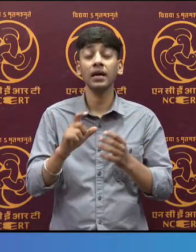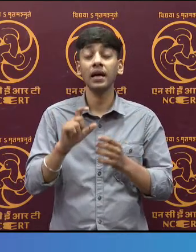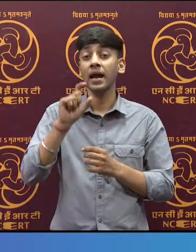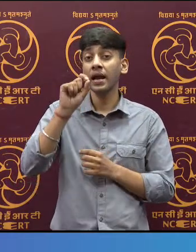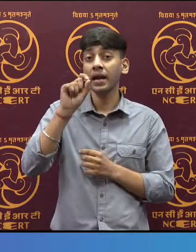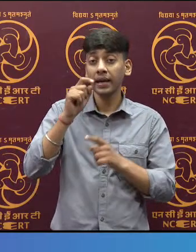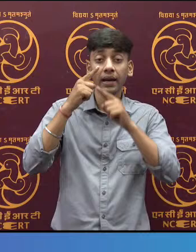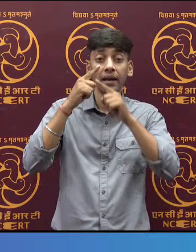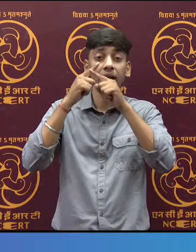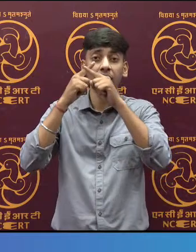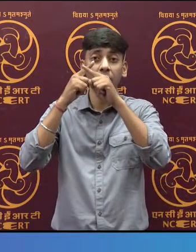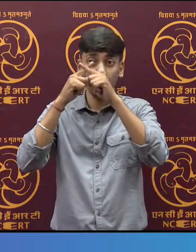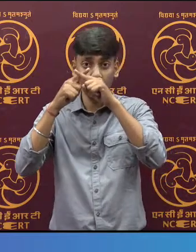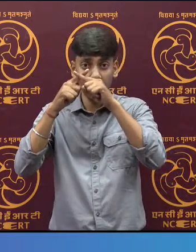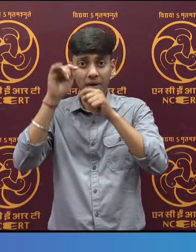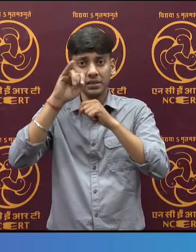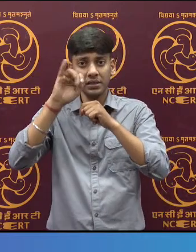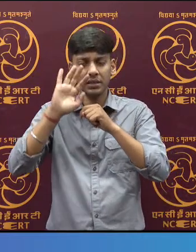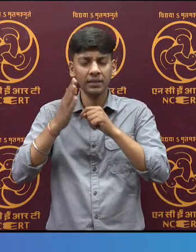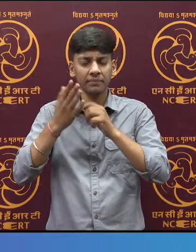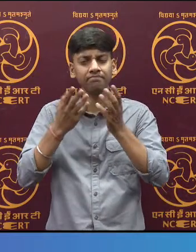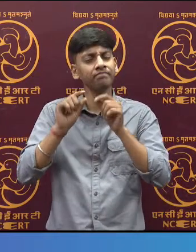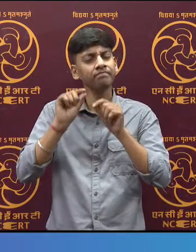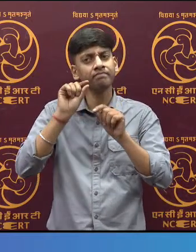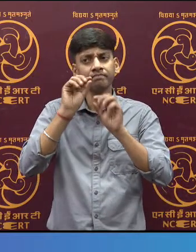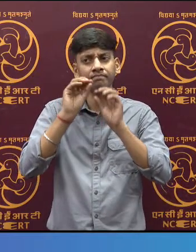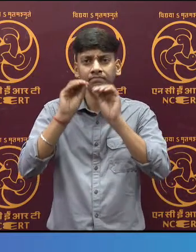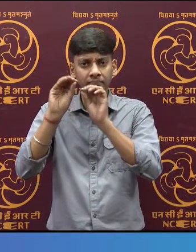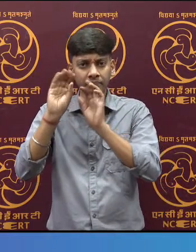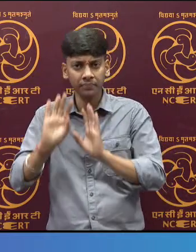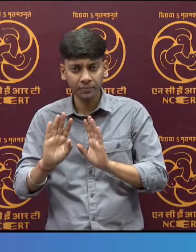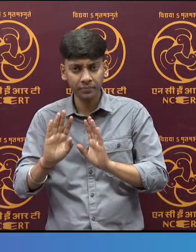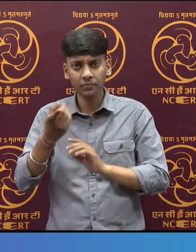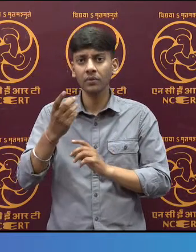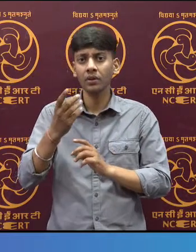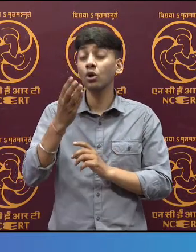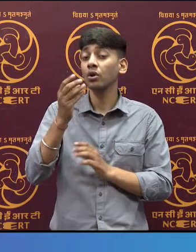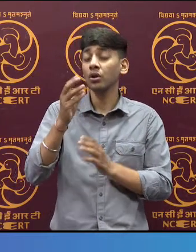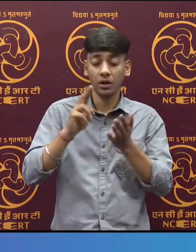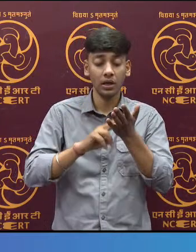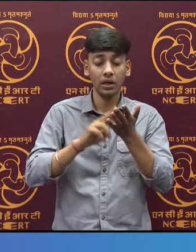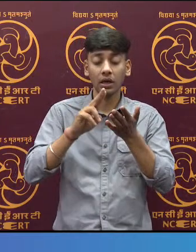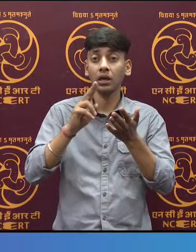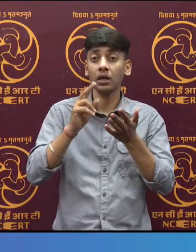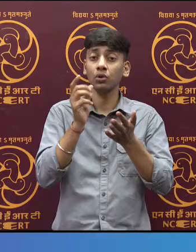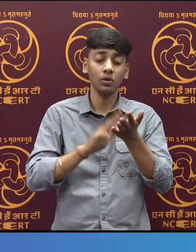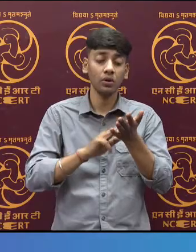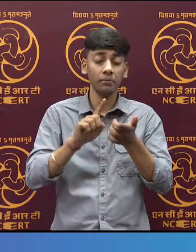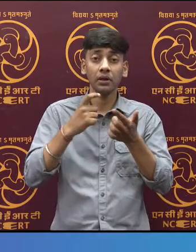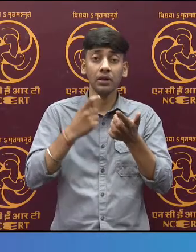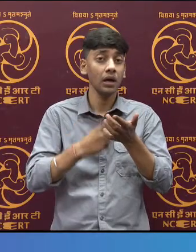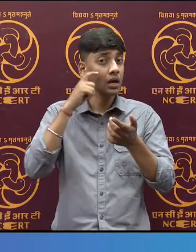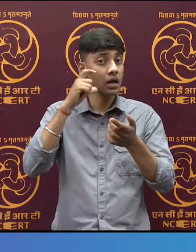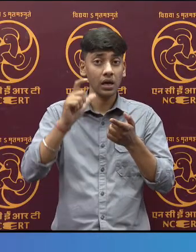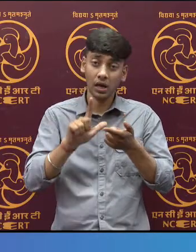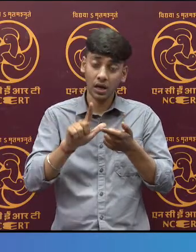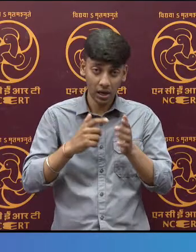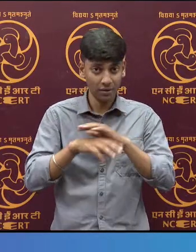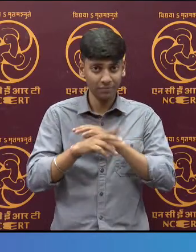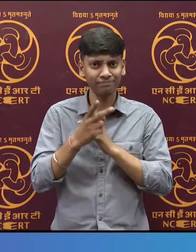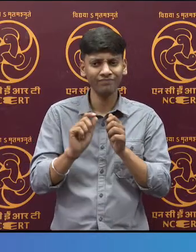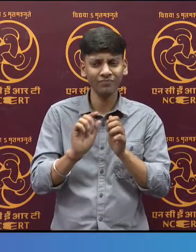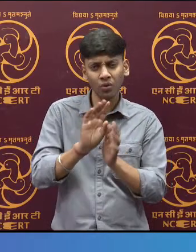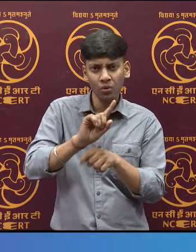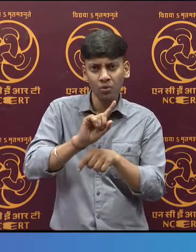meters. So inserting these values in the equation, we get a numerical value which is fixed, and g acceleration